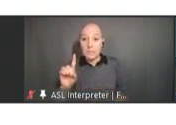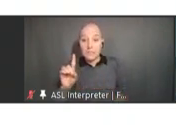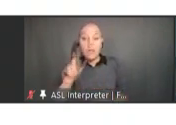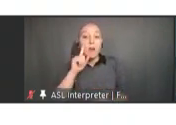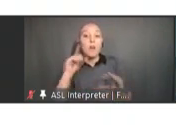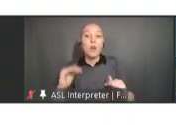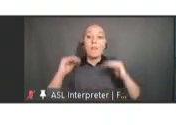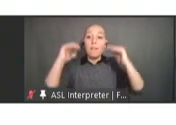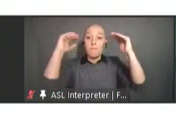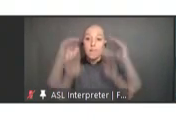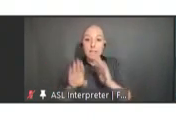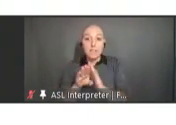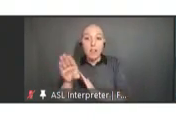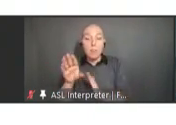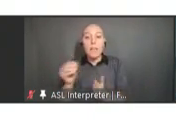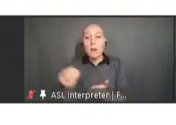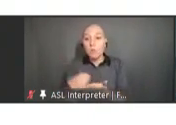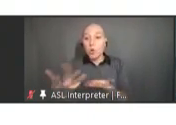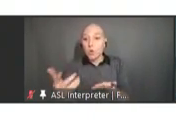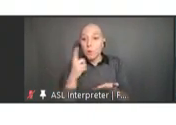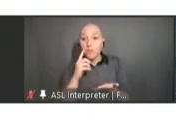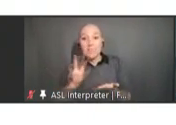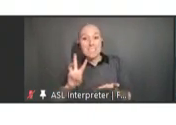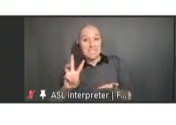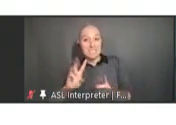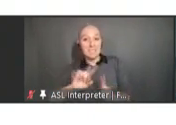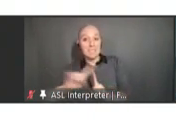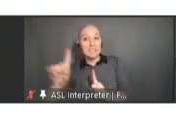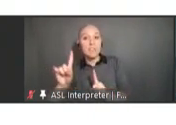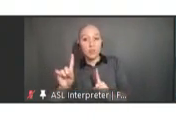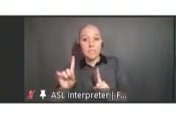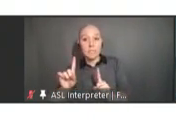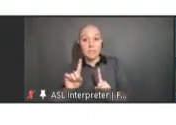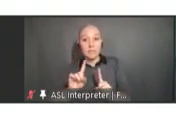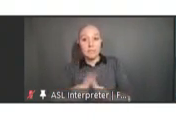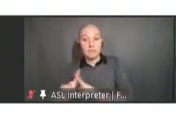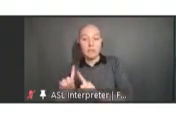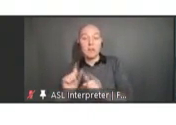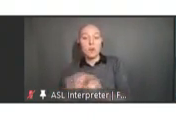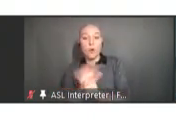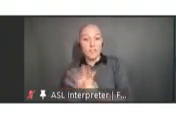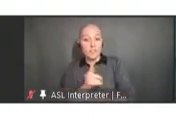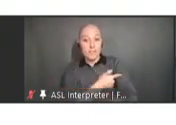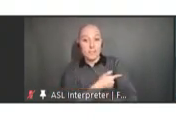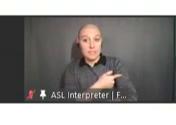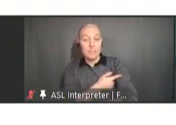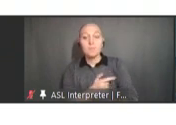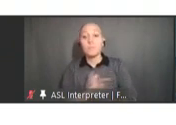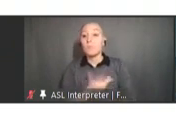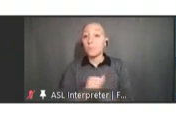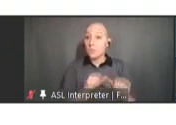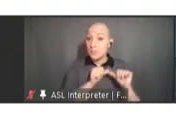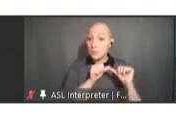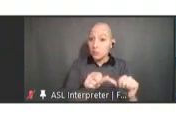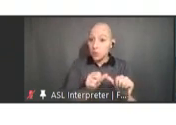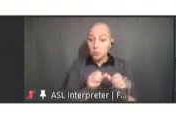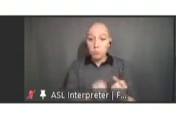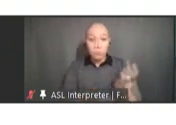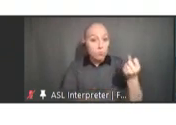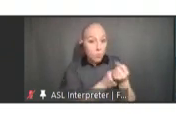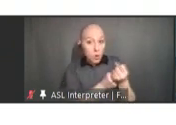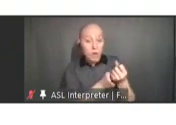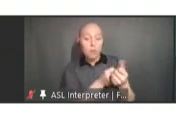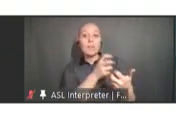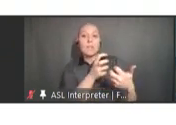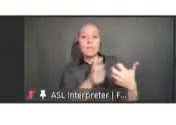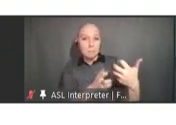procurement of 6 different COVID-19 vaccines. We continue to support and collaborate with our